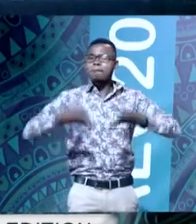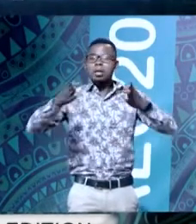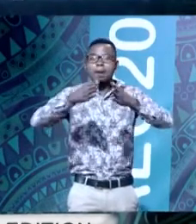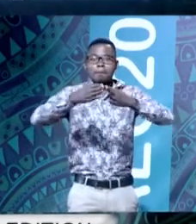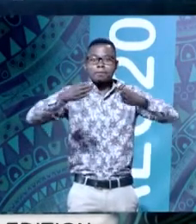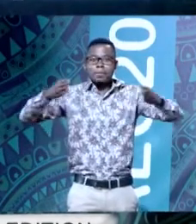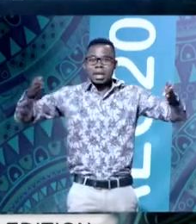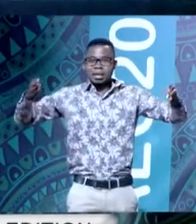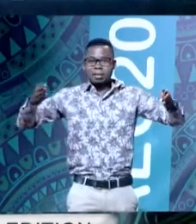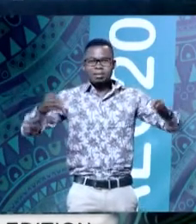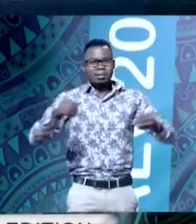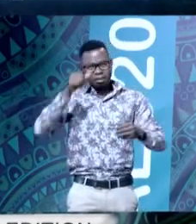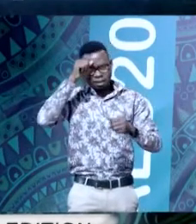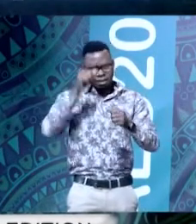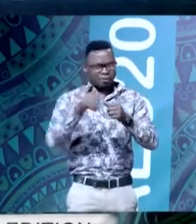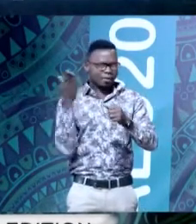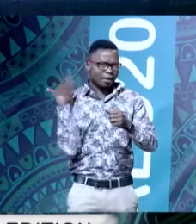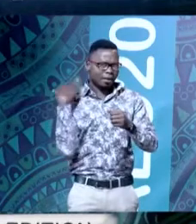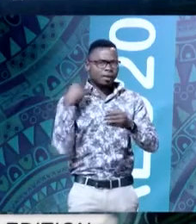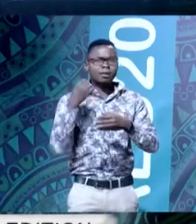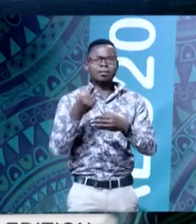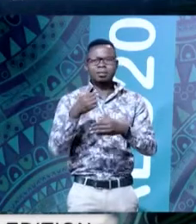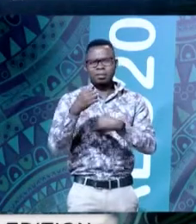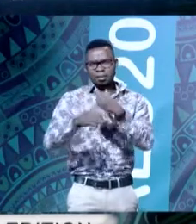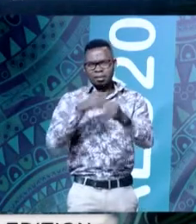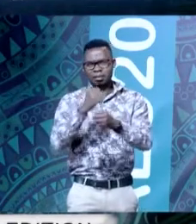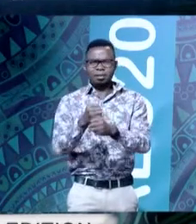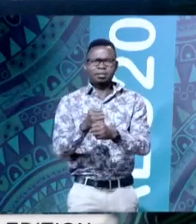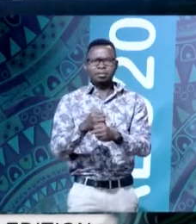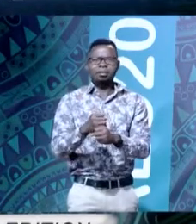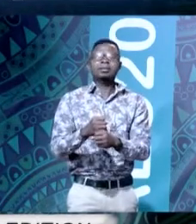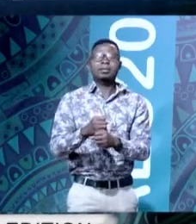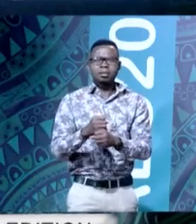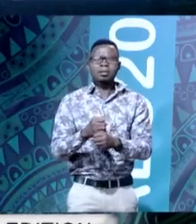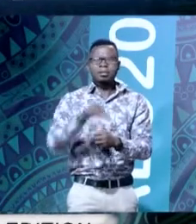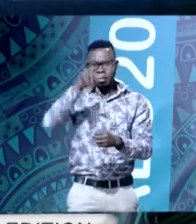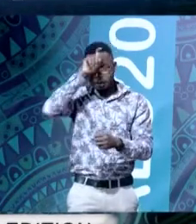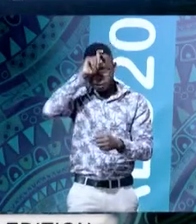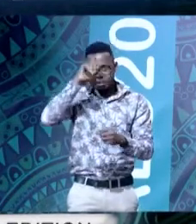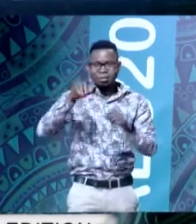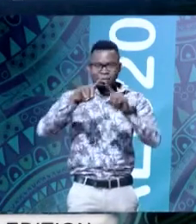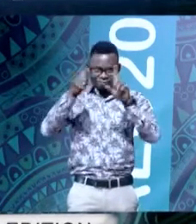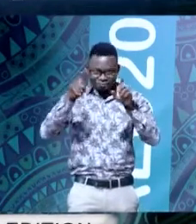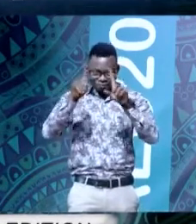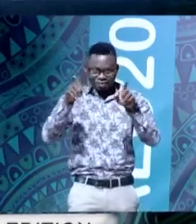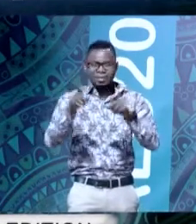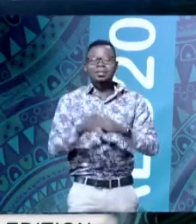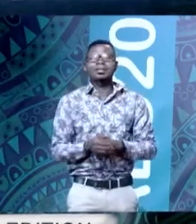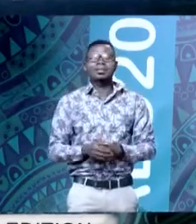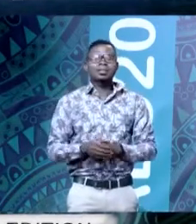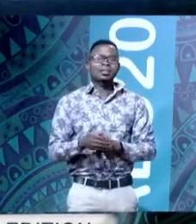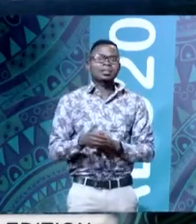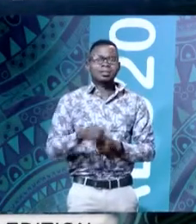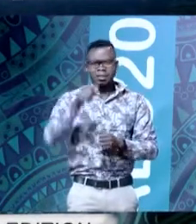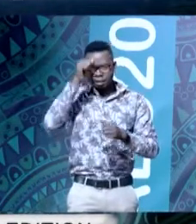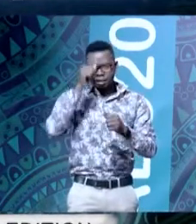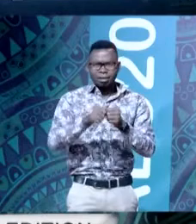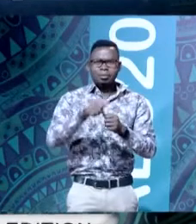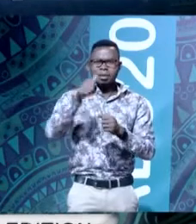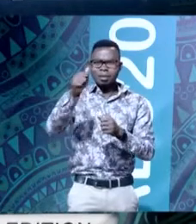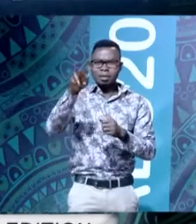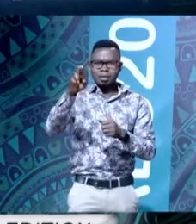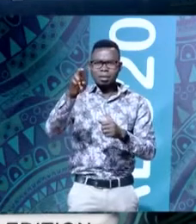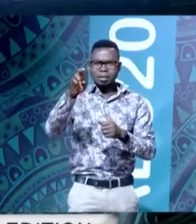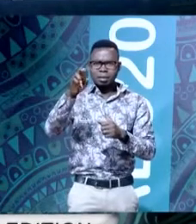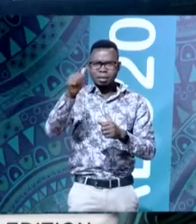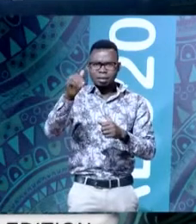been happening in the last few years, or even in the last few years. In Egypt, for example, of course, we saw the Arab Spring in